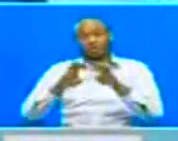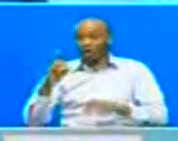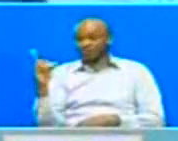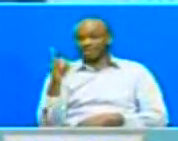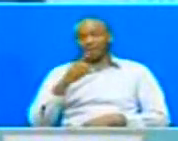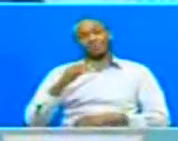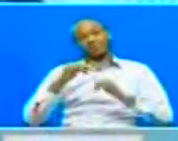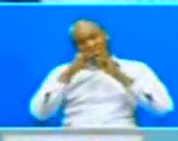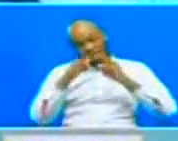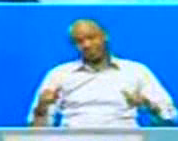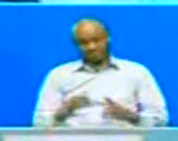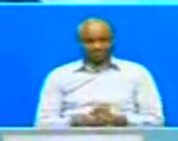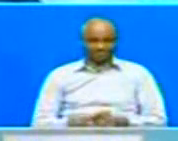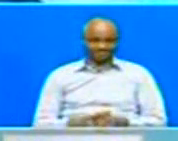Dadaab?